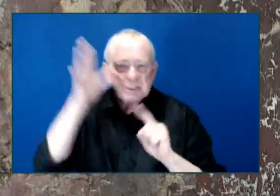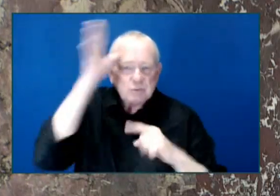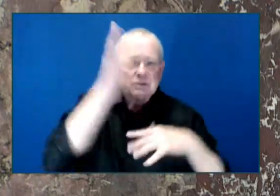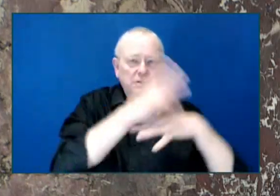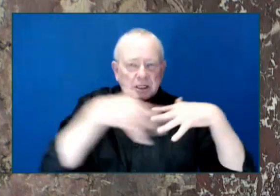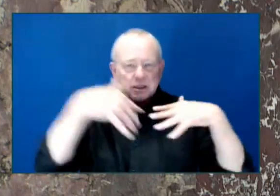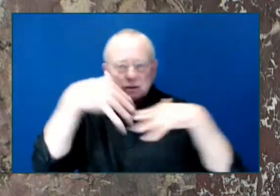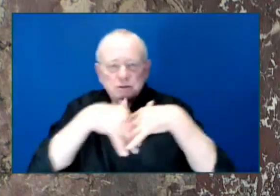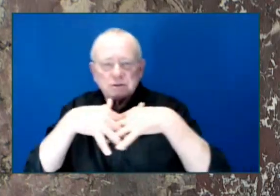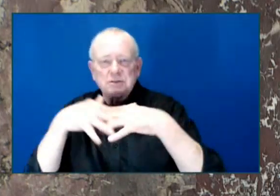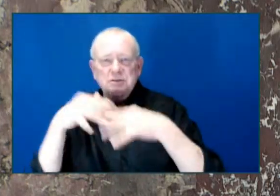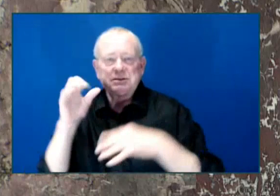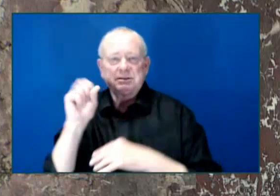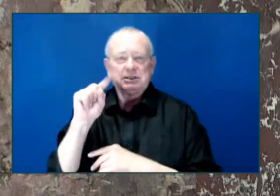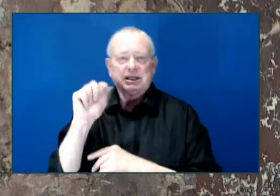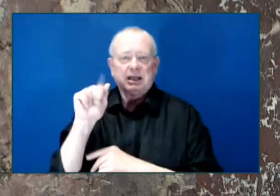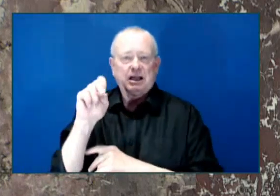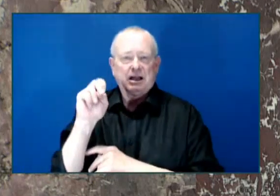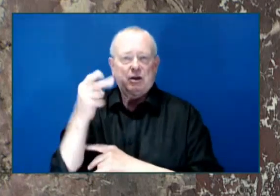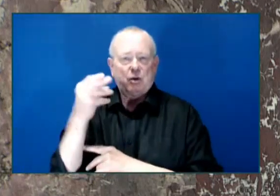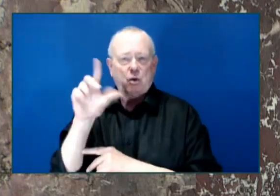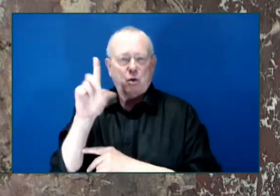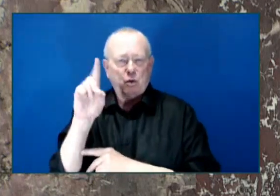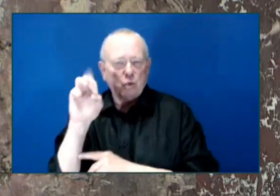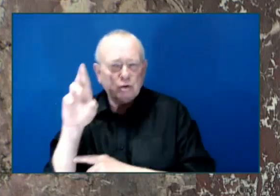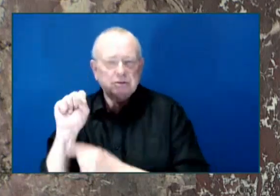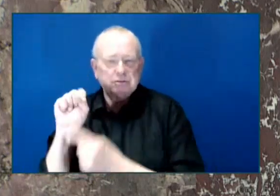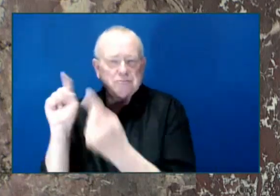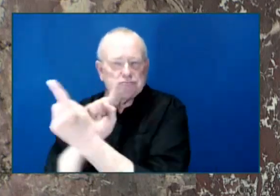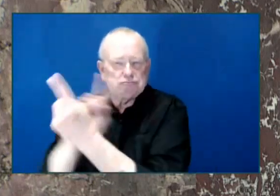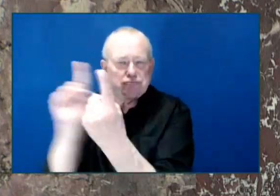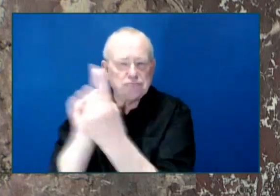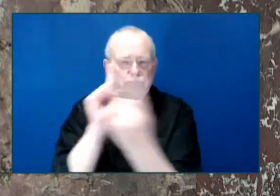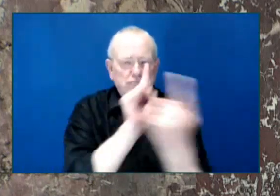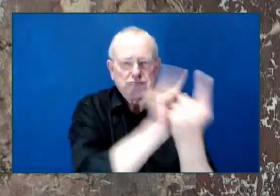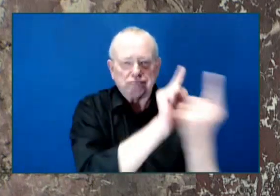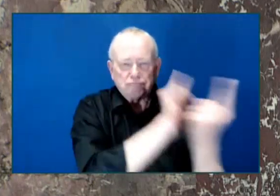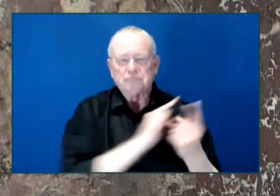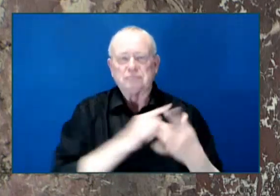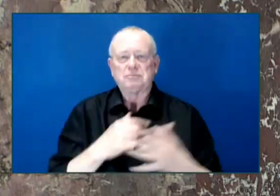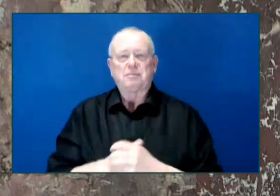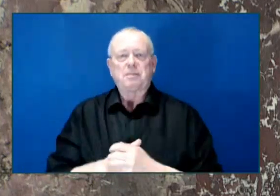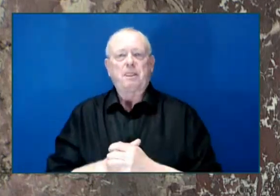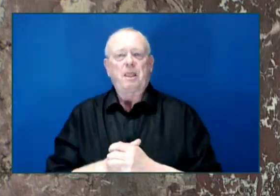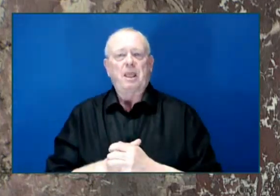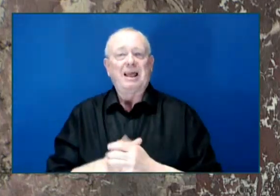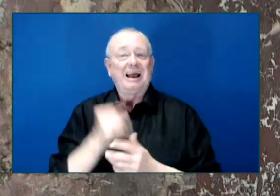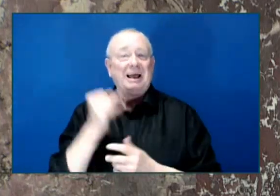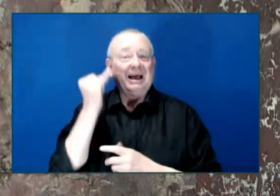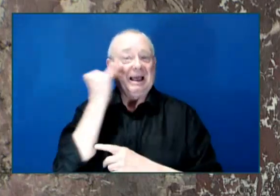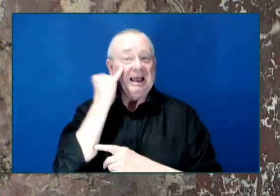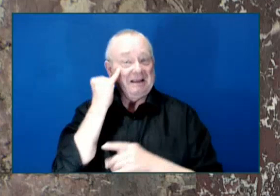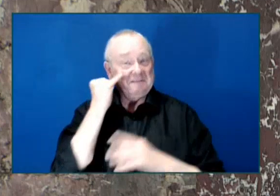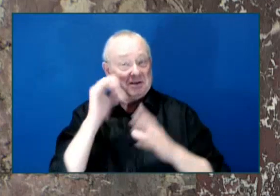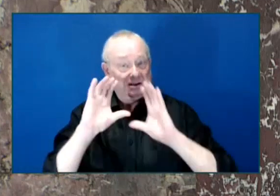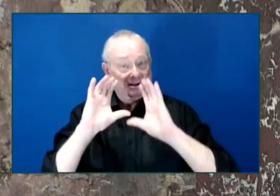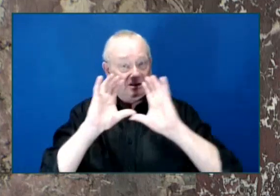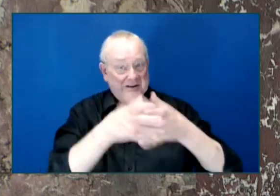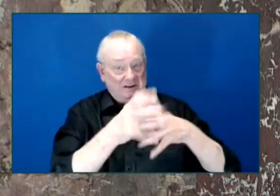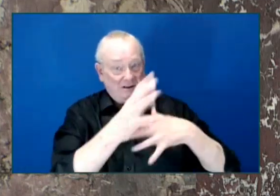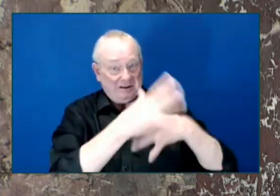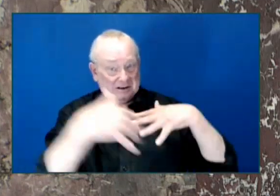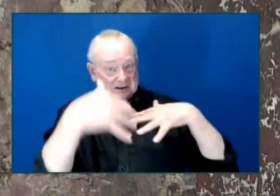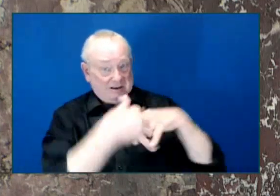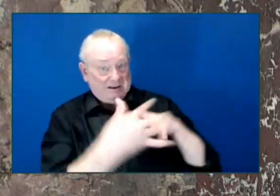there is a separate process. When a nation approaches the ministry and says, we want to talk to you about how we deliver care to our kids